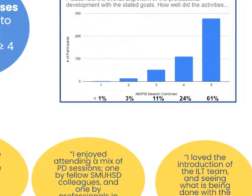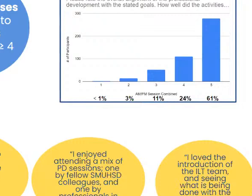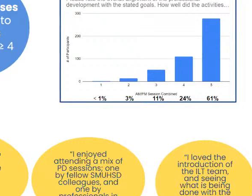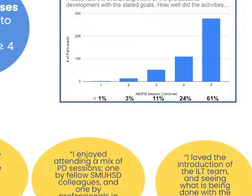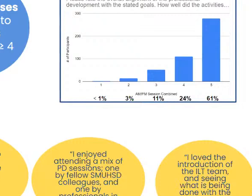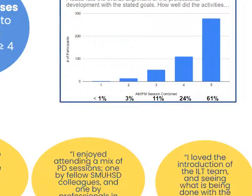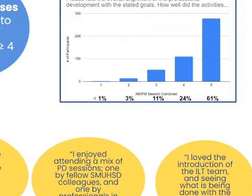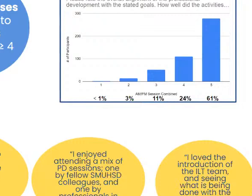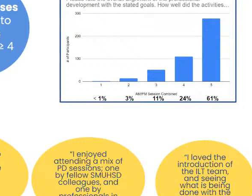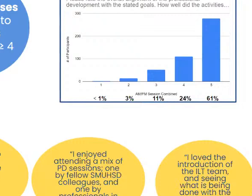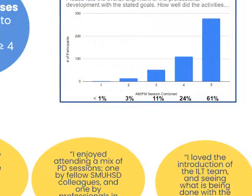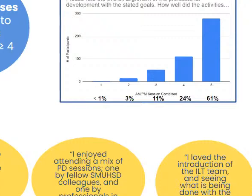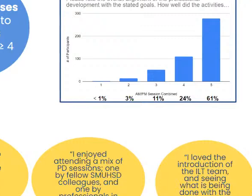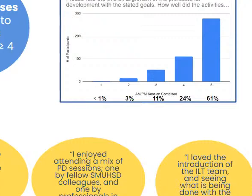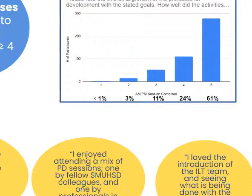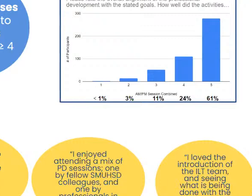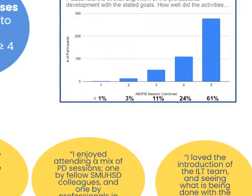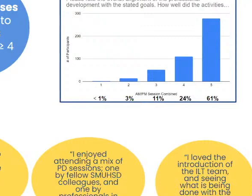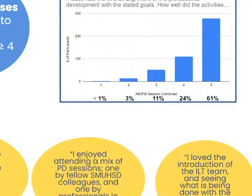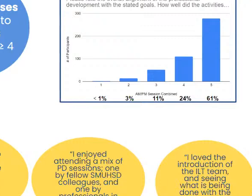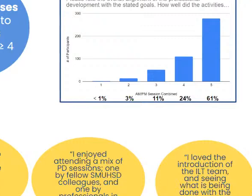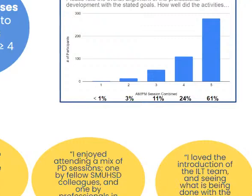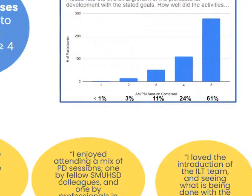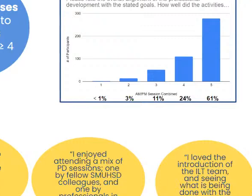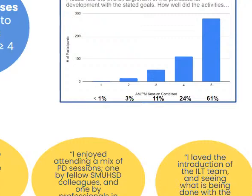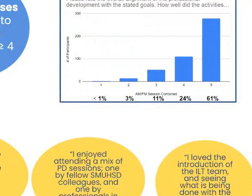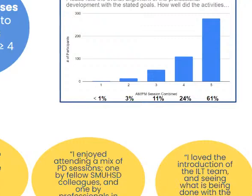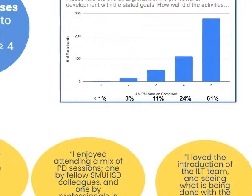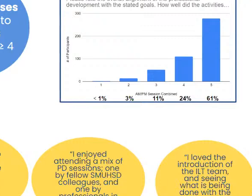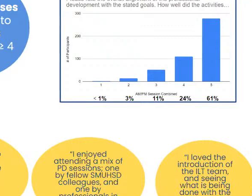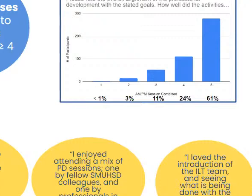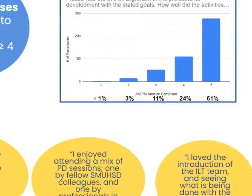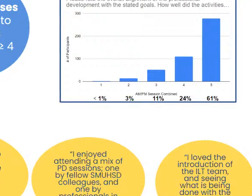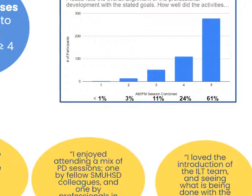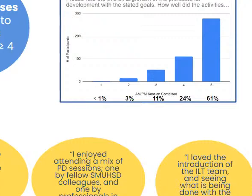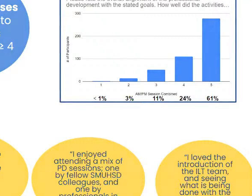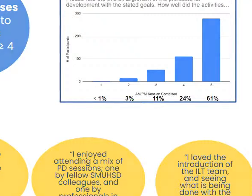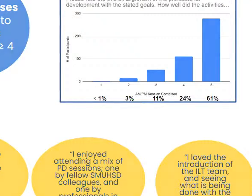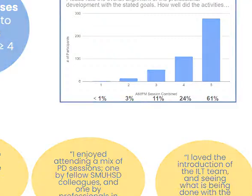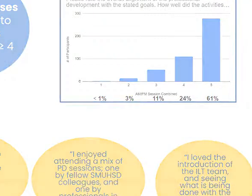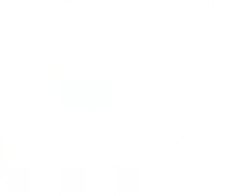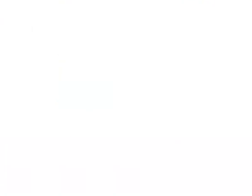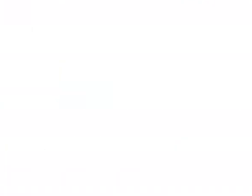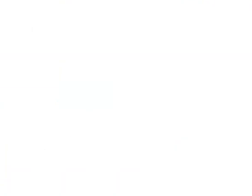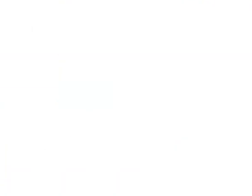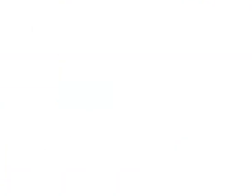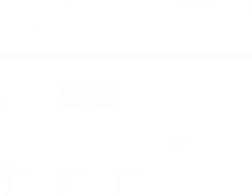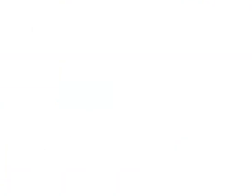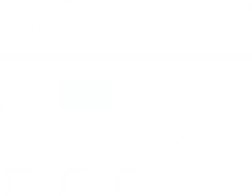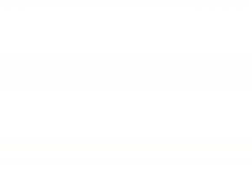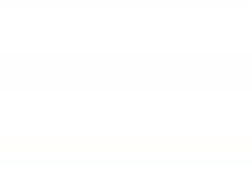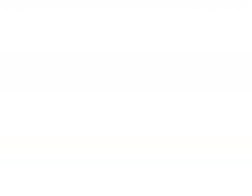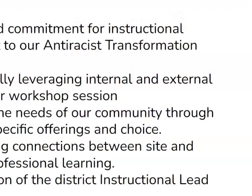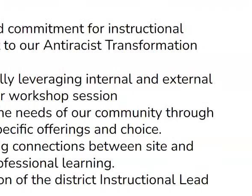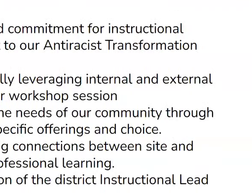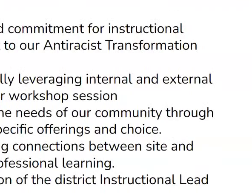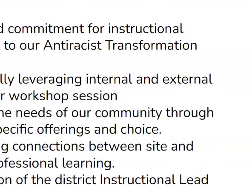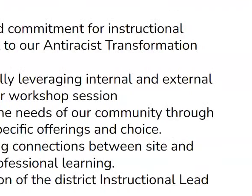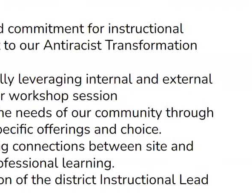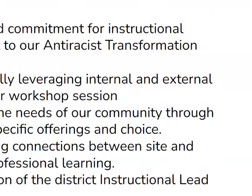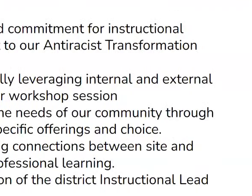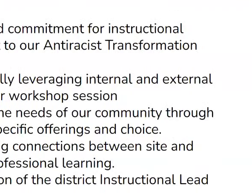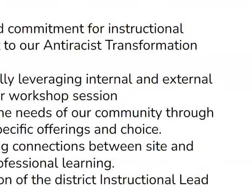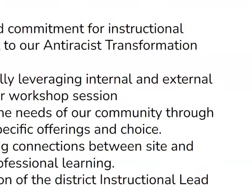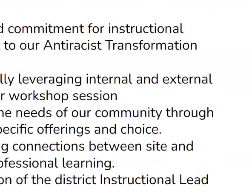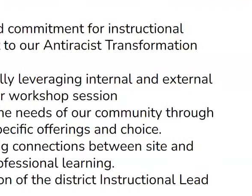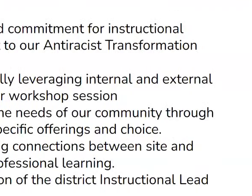And so just a shout out to Marlo before I go into the next section on our clicker. All right, so some things we want to